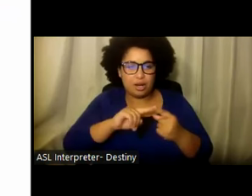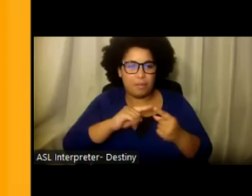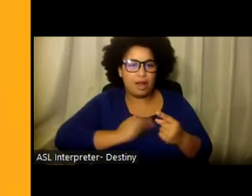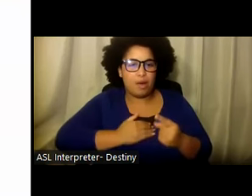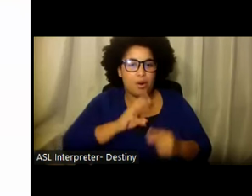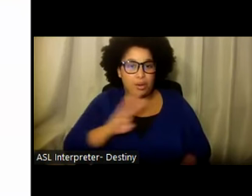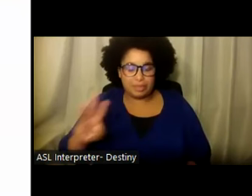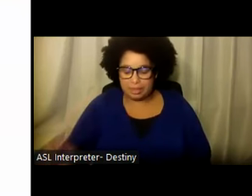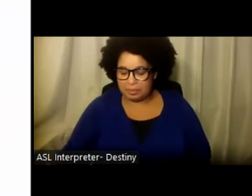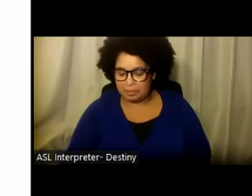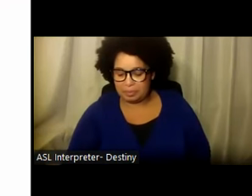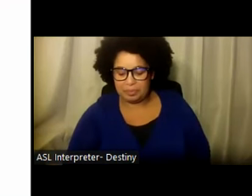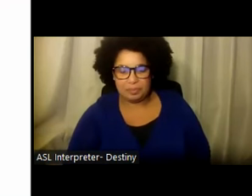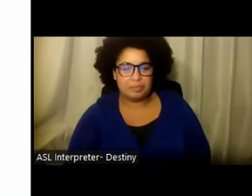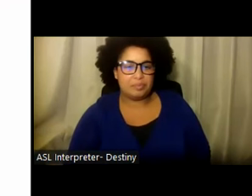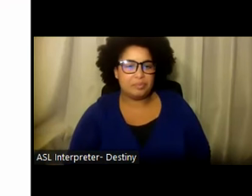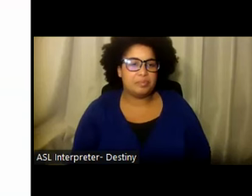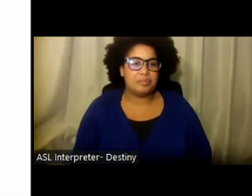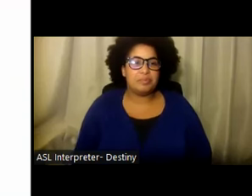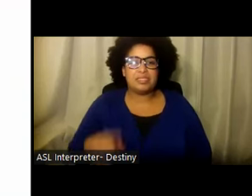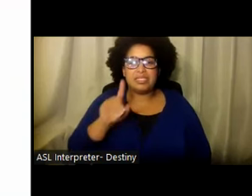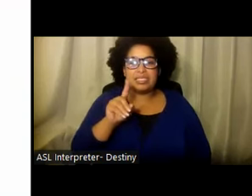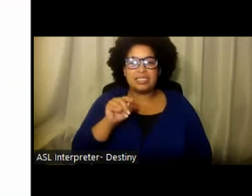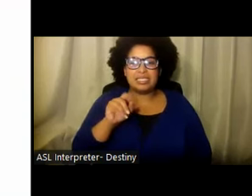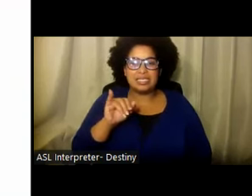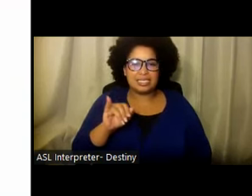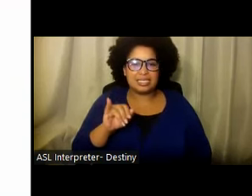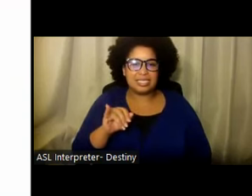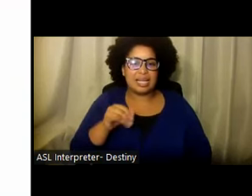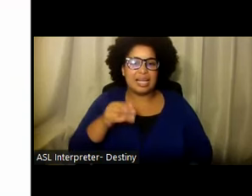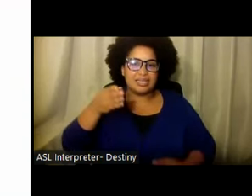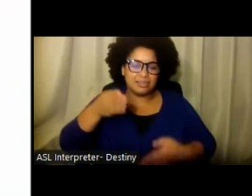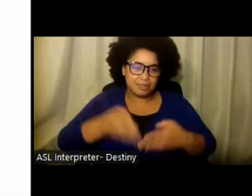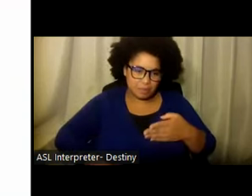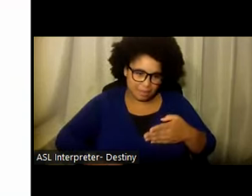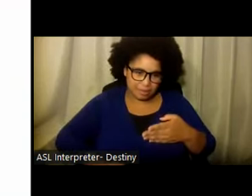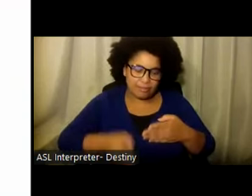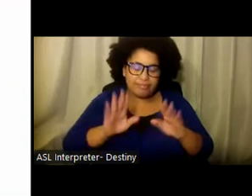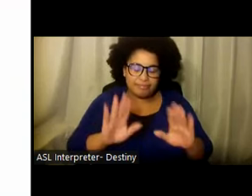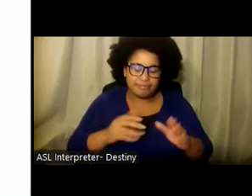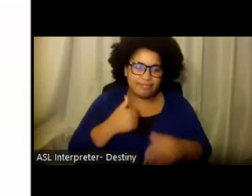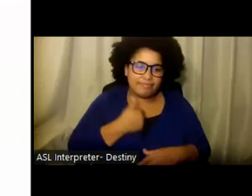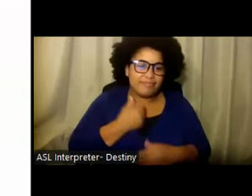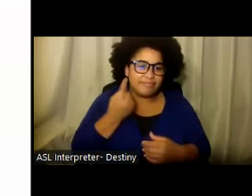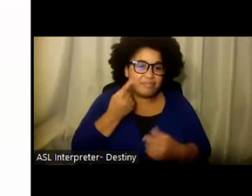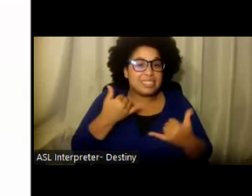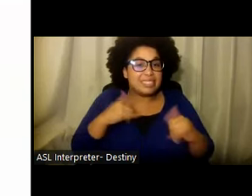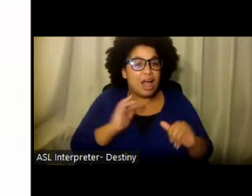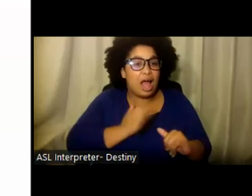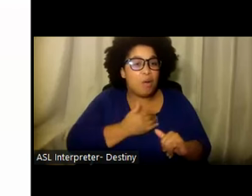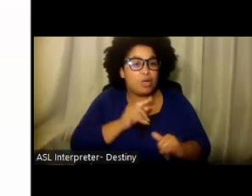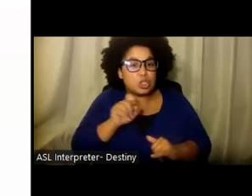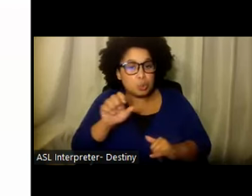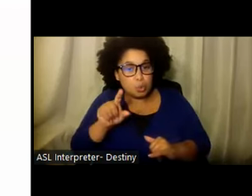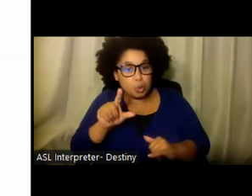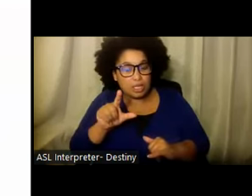today. So even though our DTI phase two has finally come to an end, please keep in mind that our tools and resources will